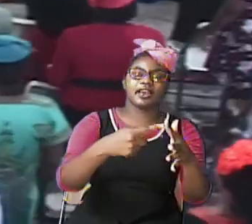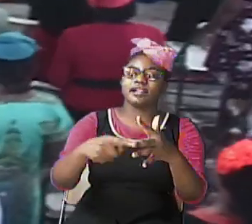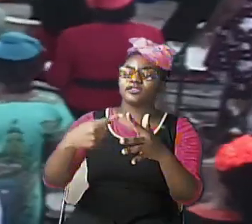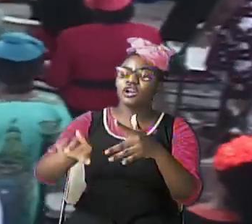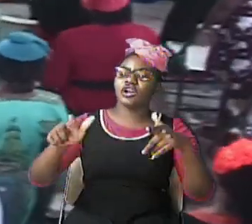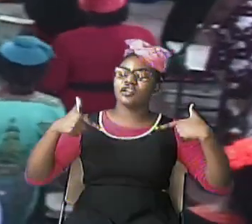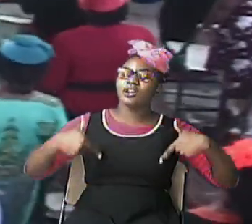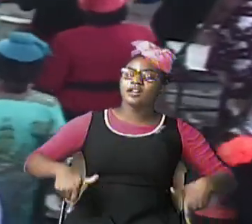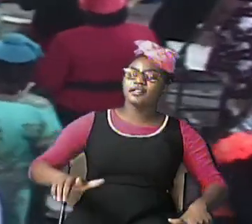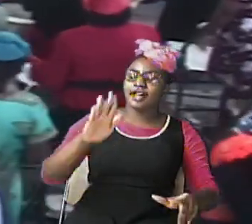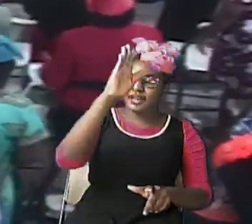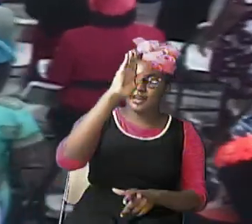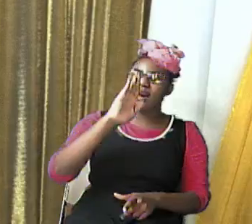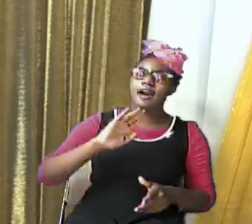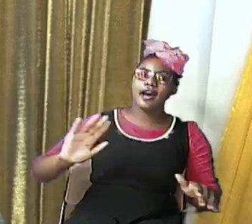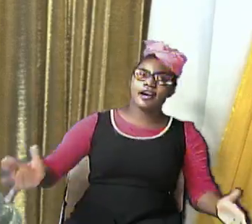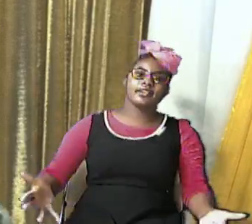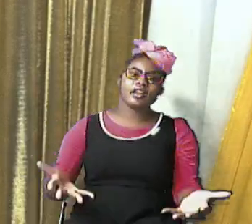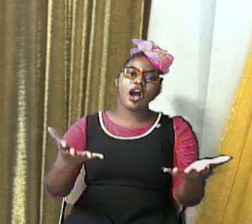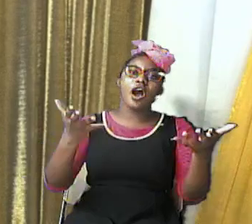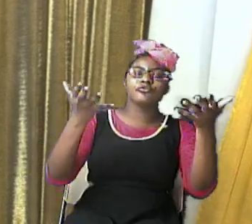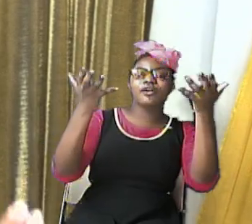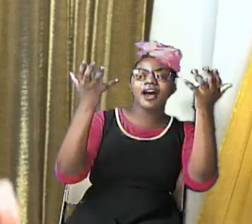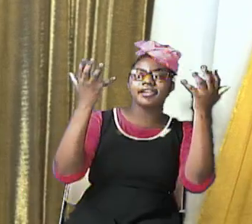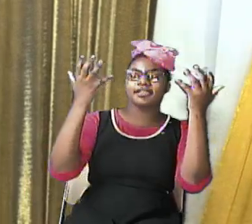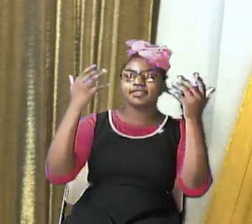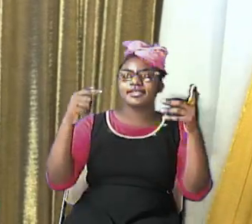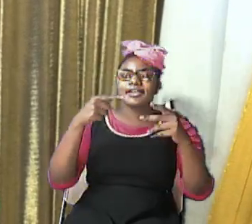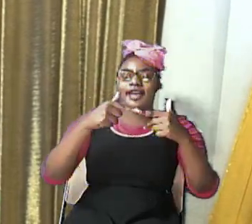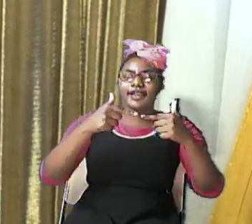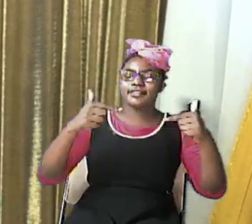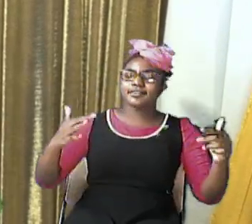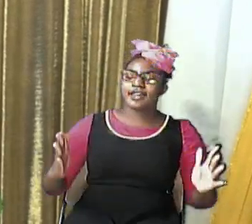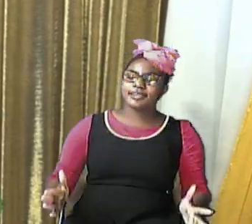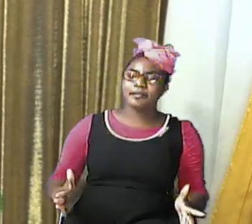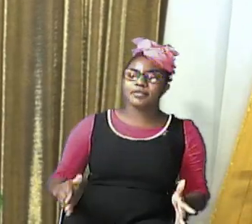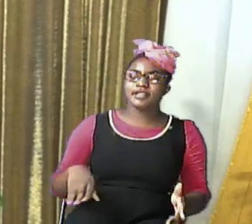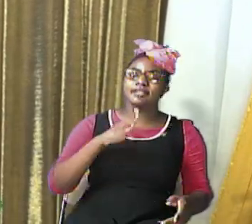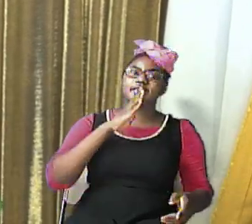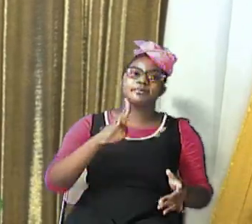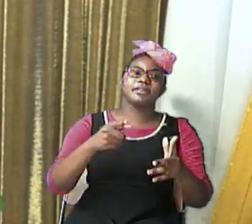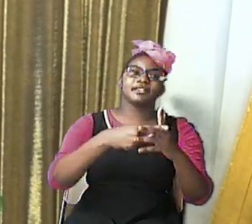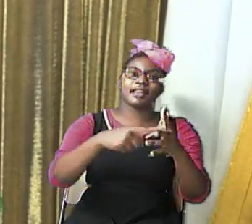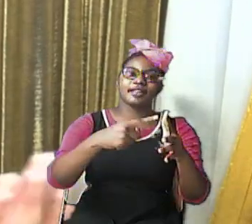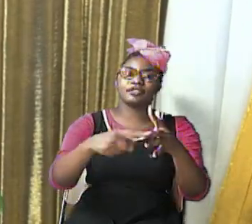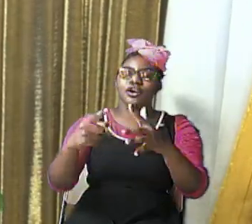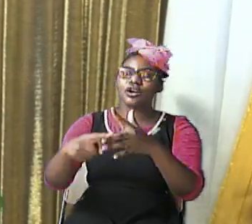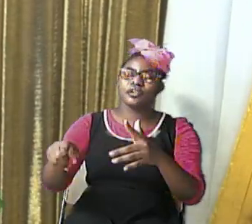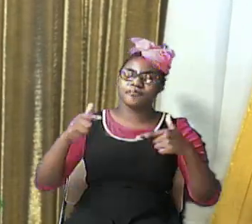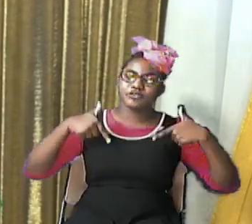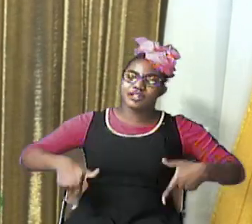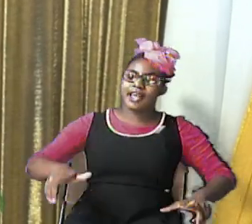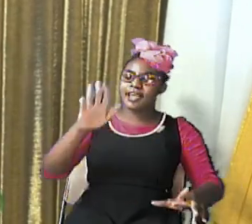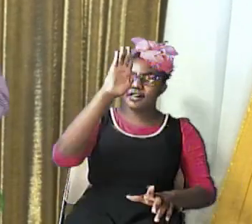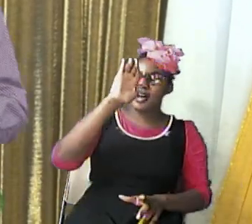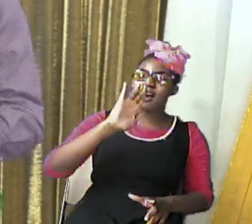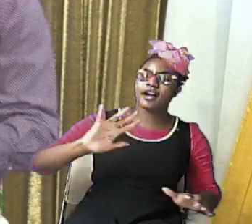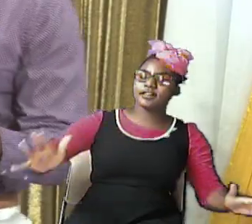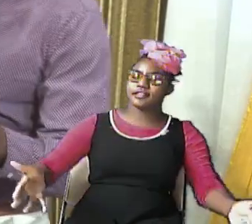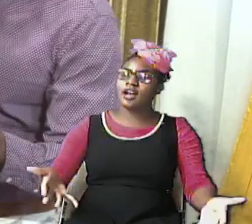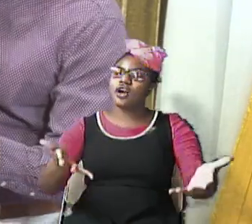be scattered. Oh. Let God arise. My God. And His enemies. Let God